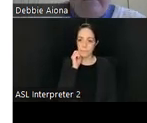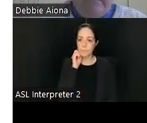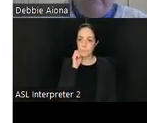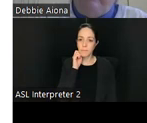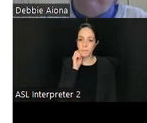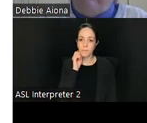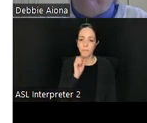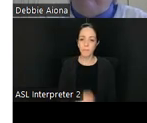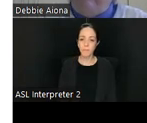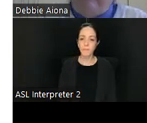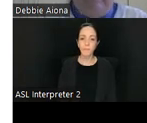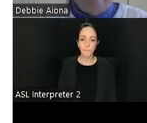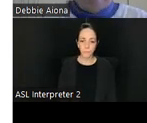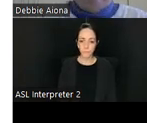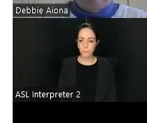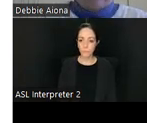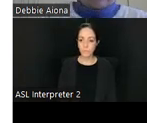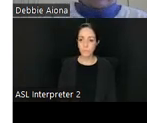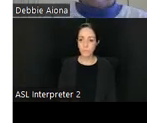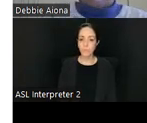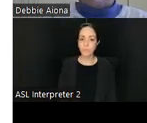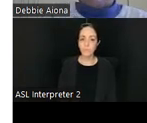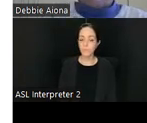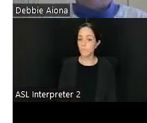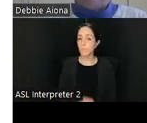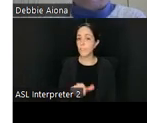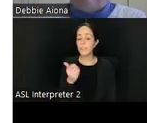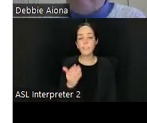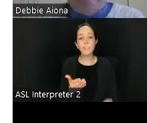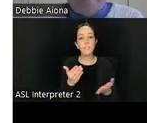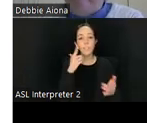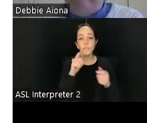Okay. Are there any proposed text changes to this section?